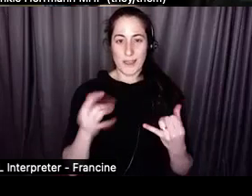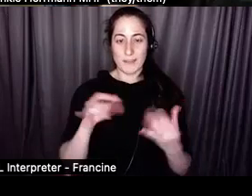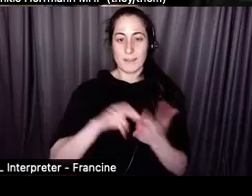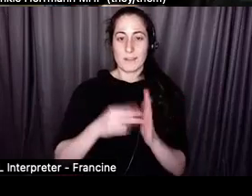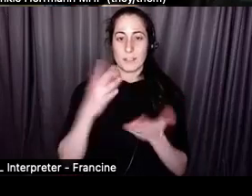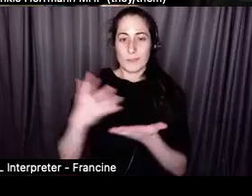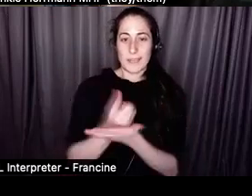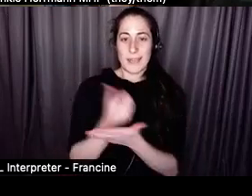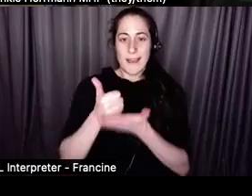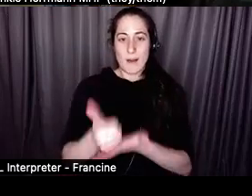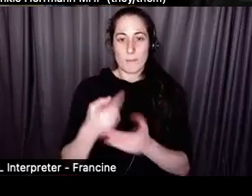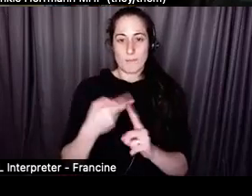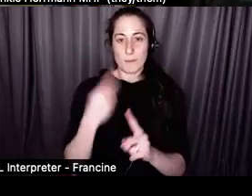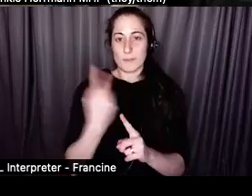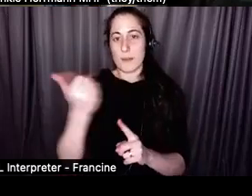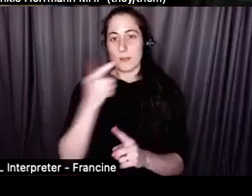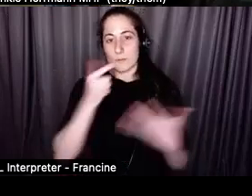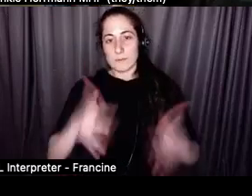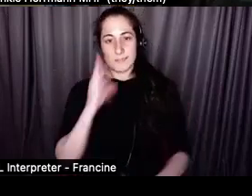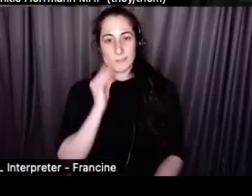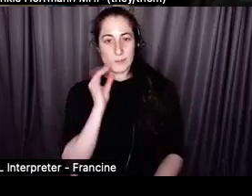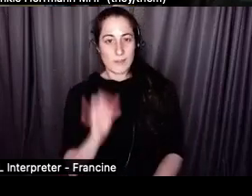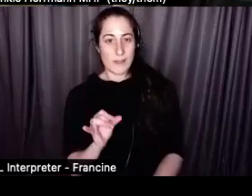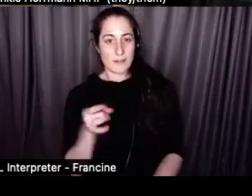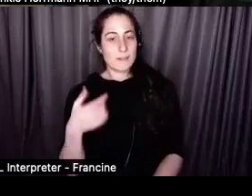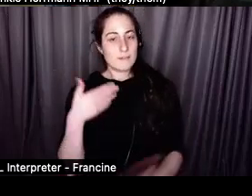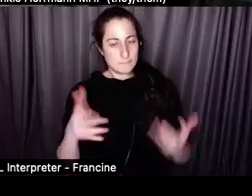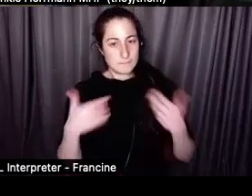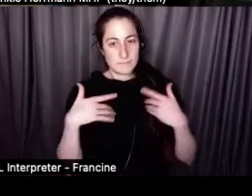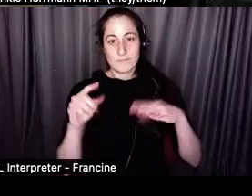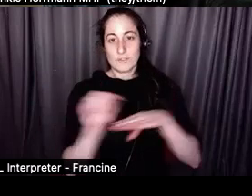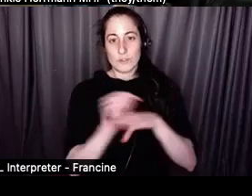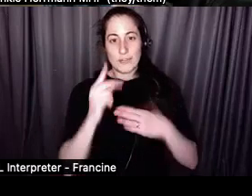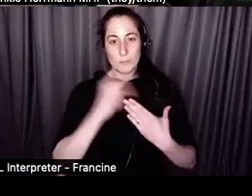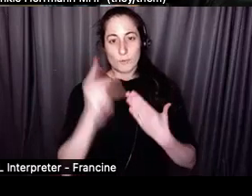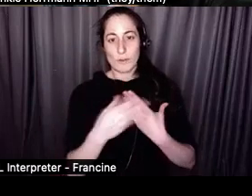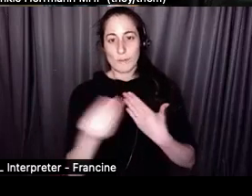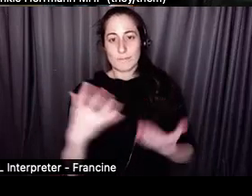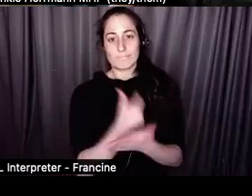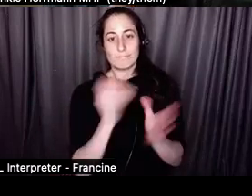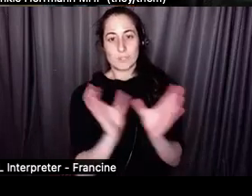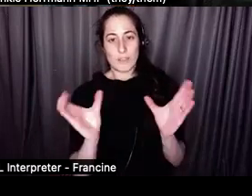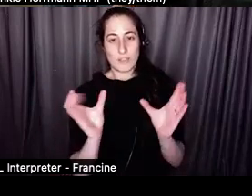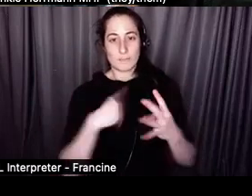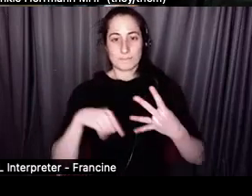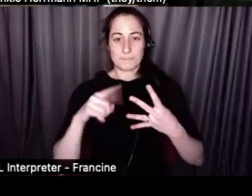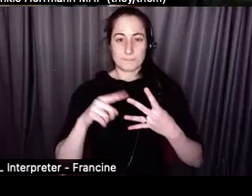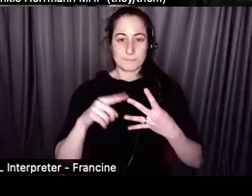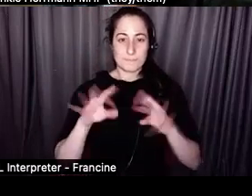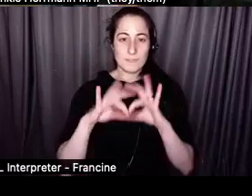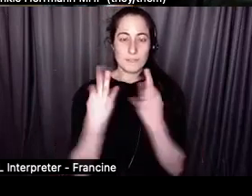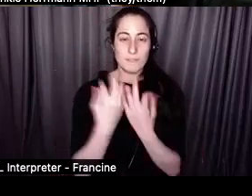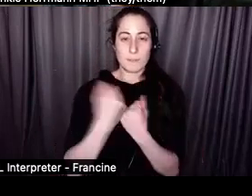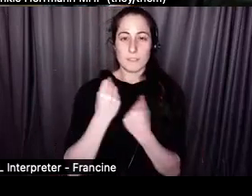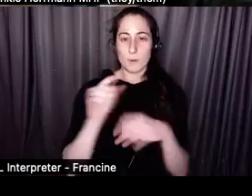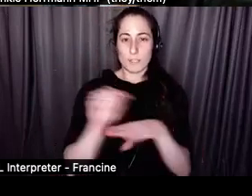knows what you're going through, they've been through it themselves, and they've been through a training program and are certified. Family support and training is family